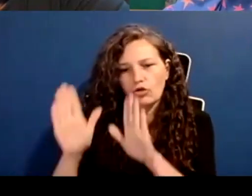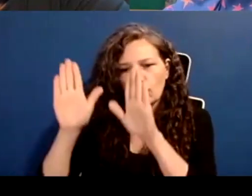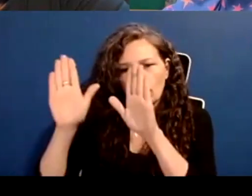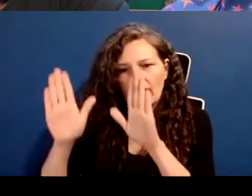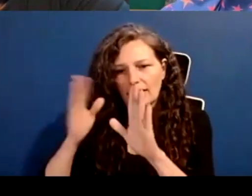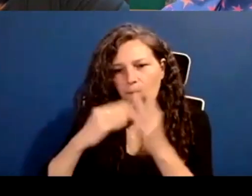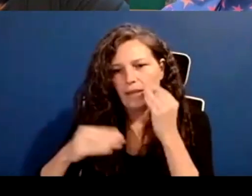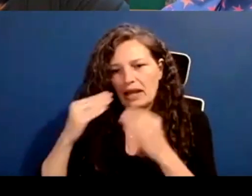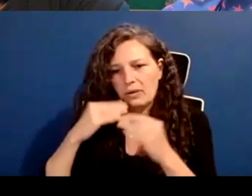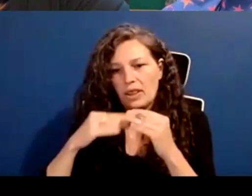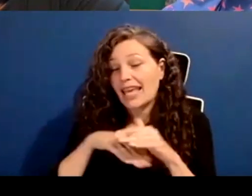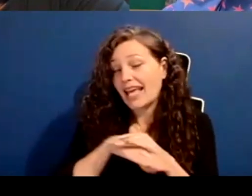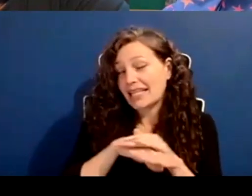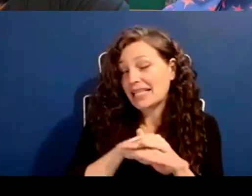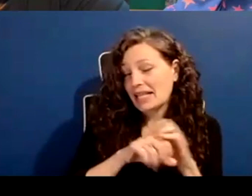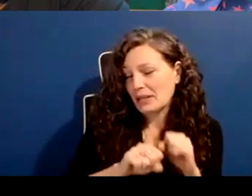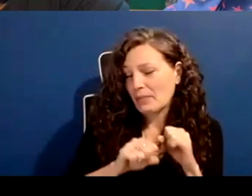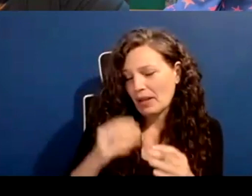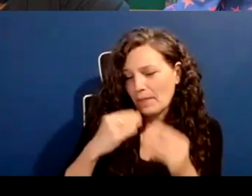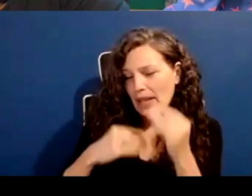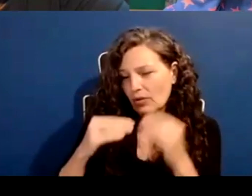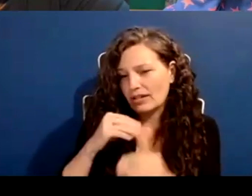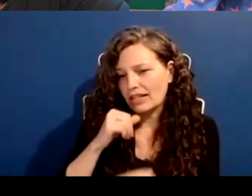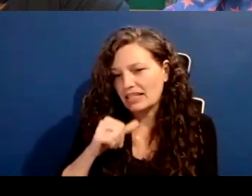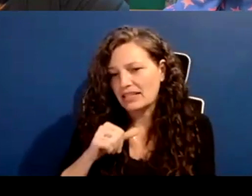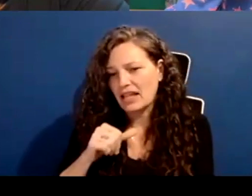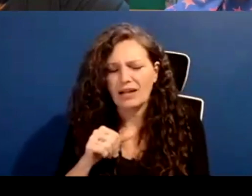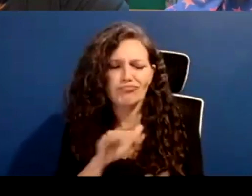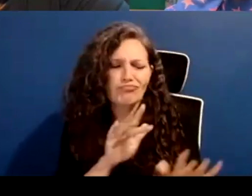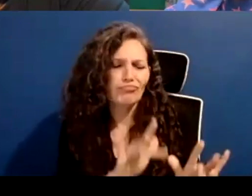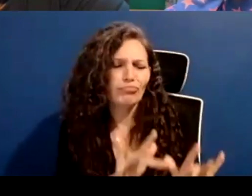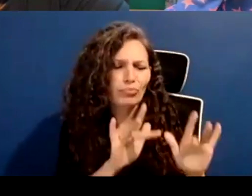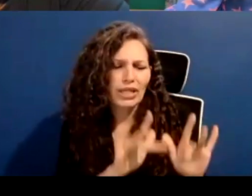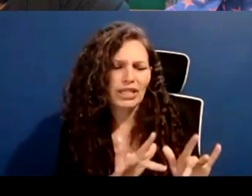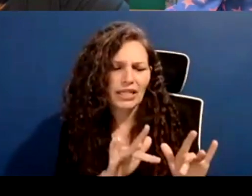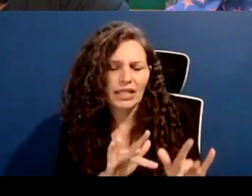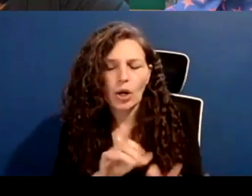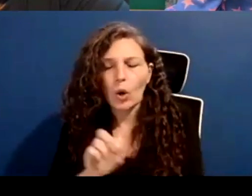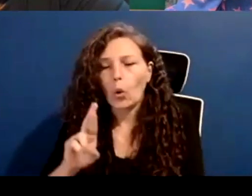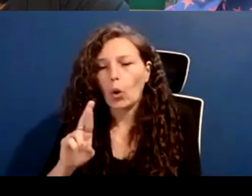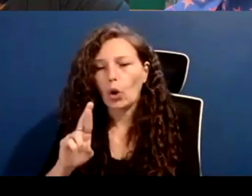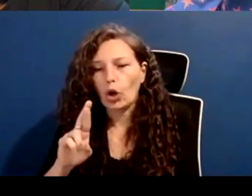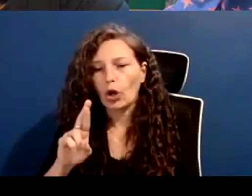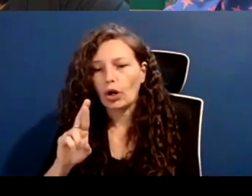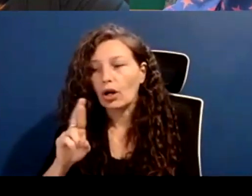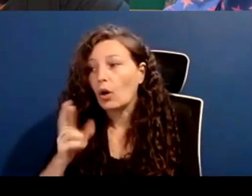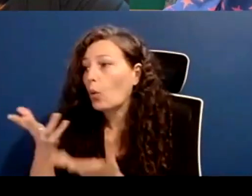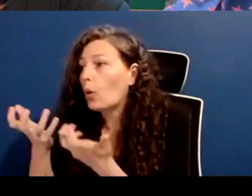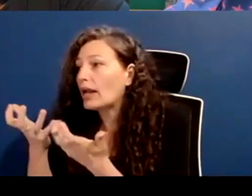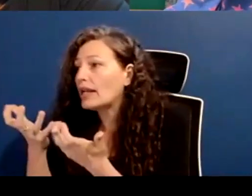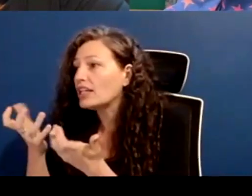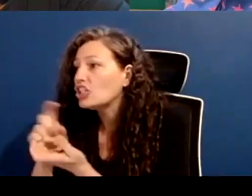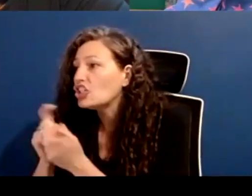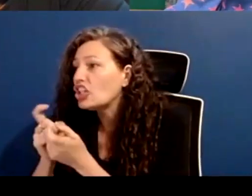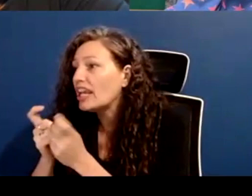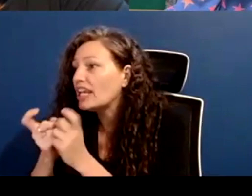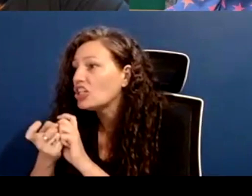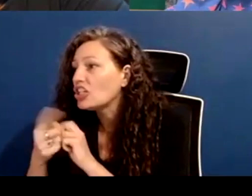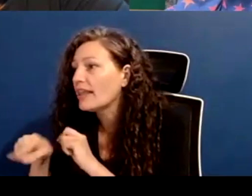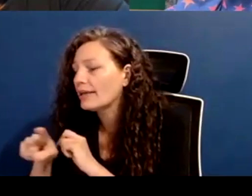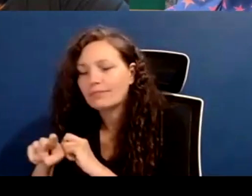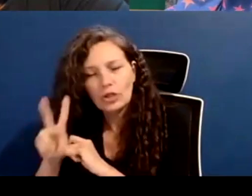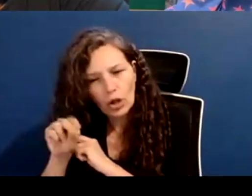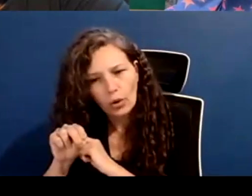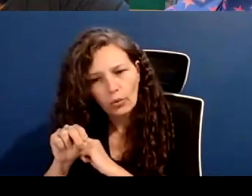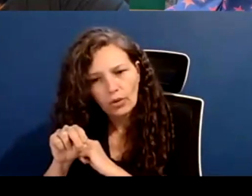banquet, not as a form of pity or a precursor to change, but they are included to show